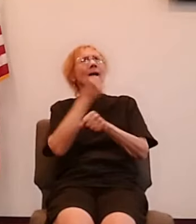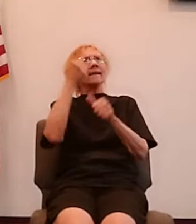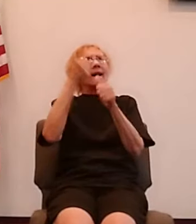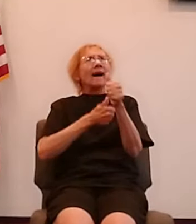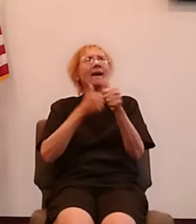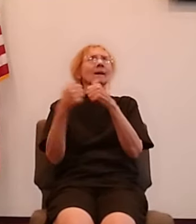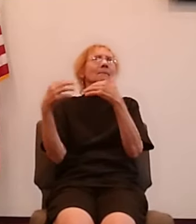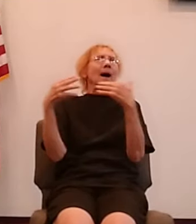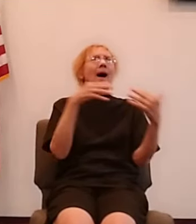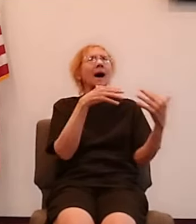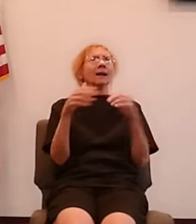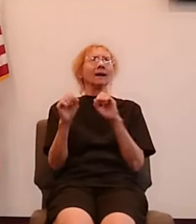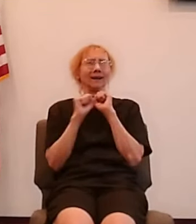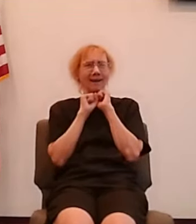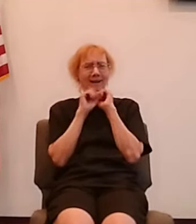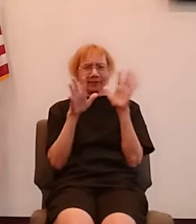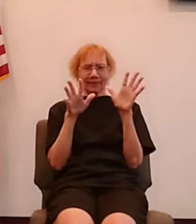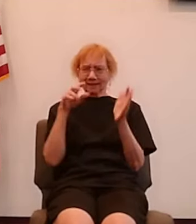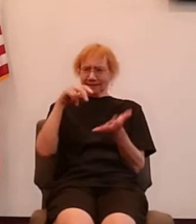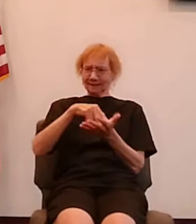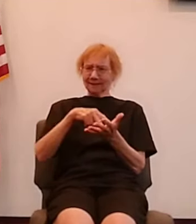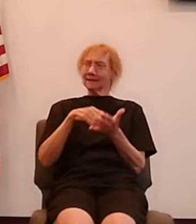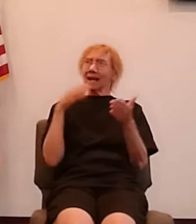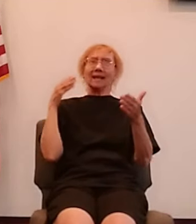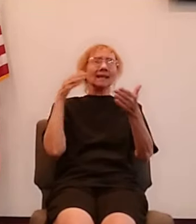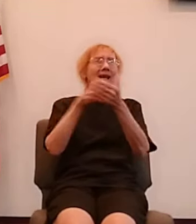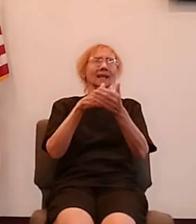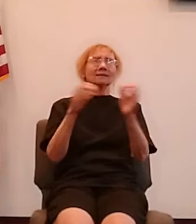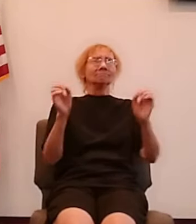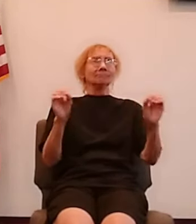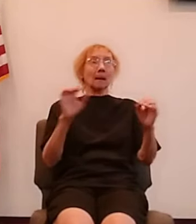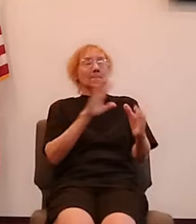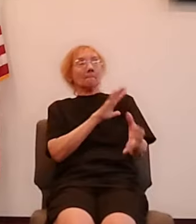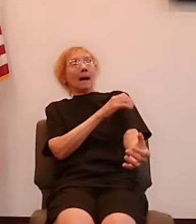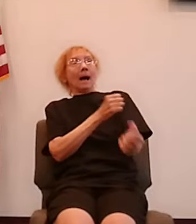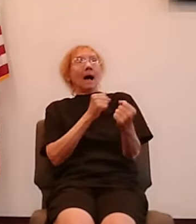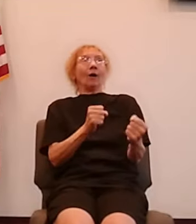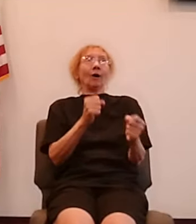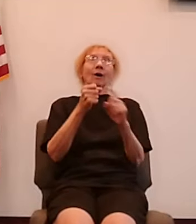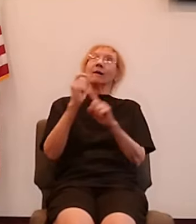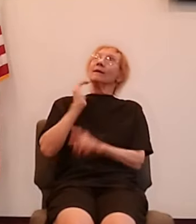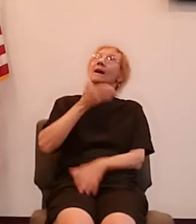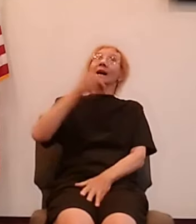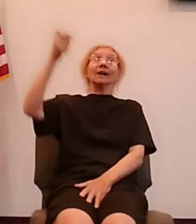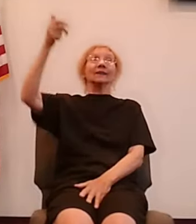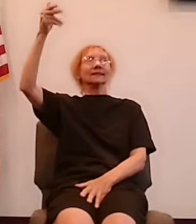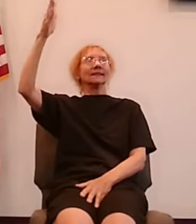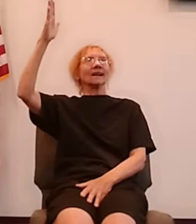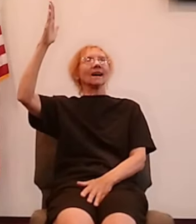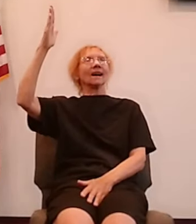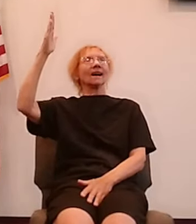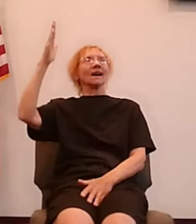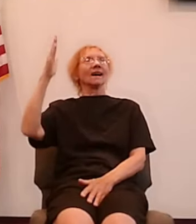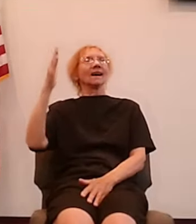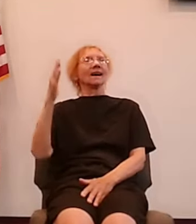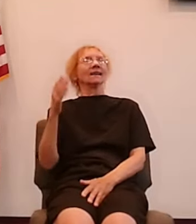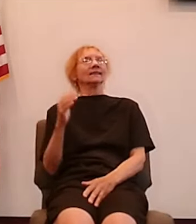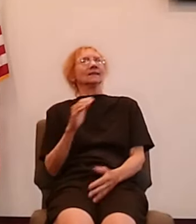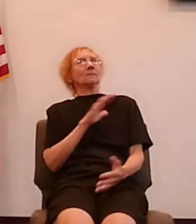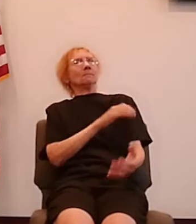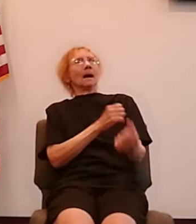battle. Nothing can stand against the power of our God. An almighty